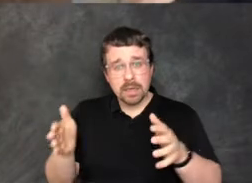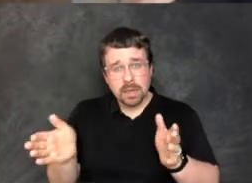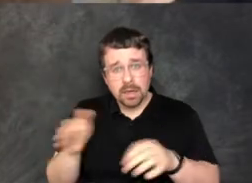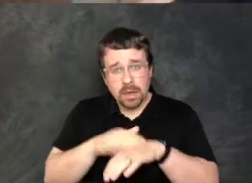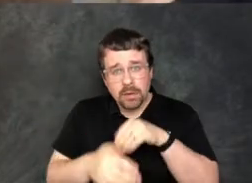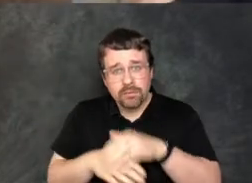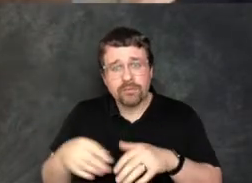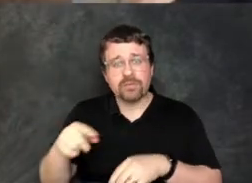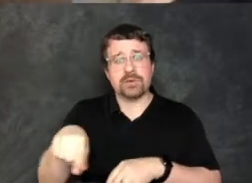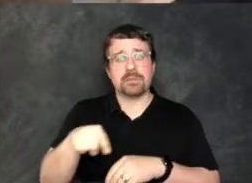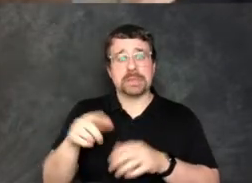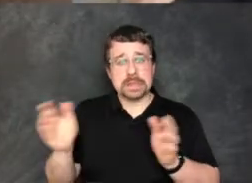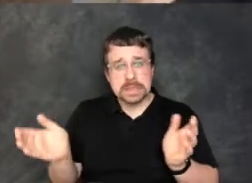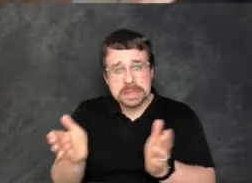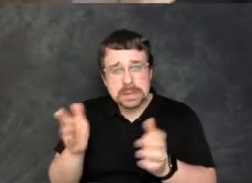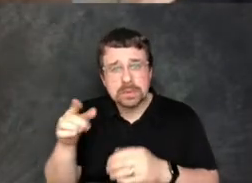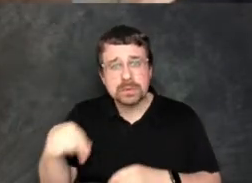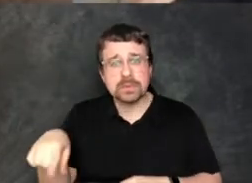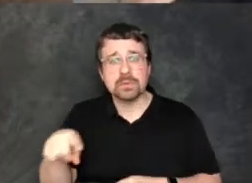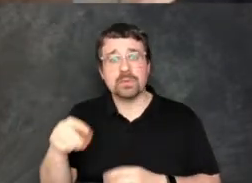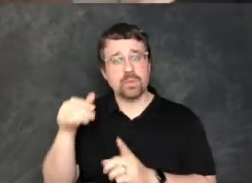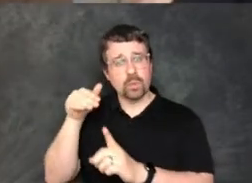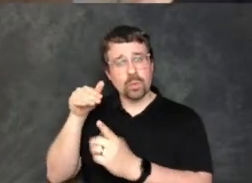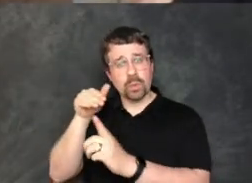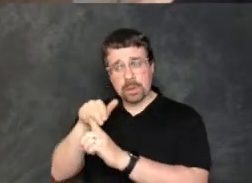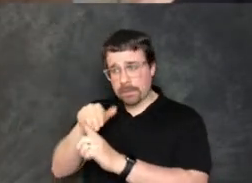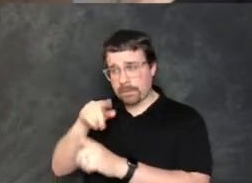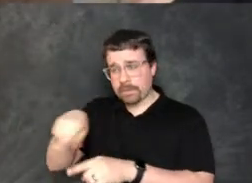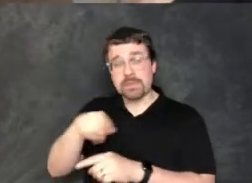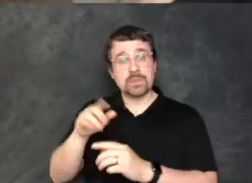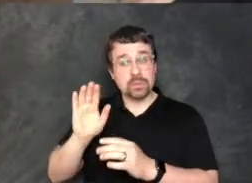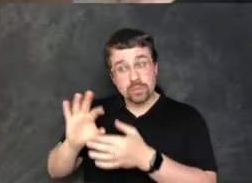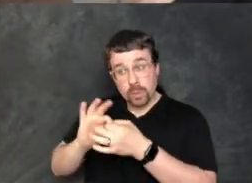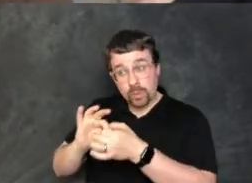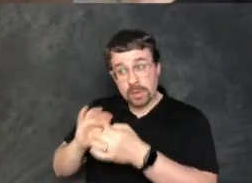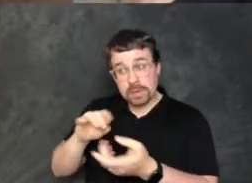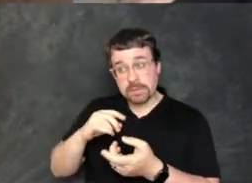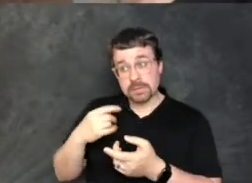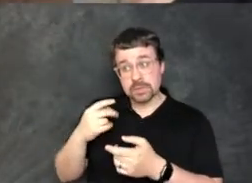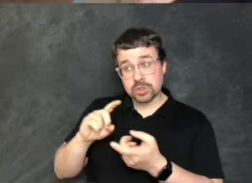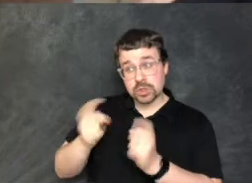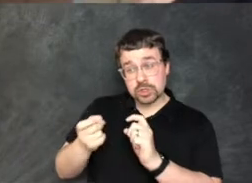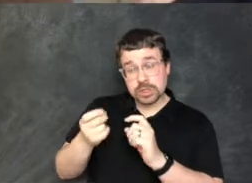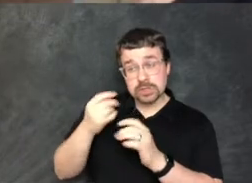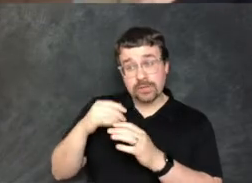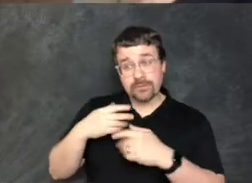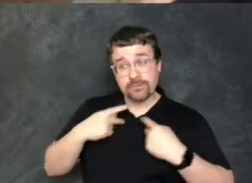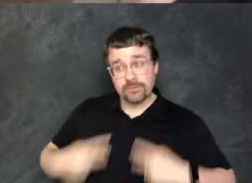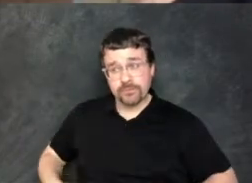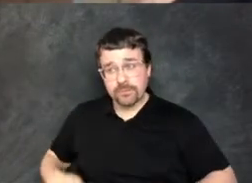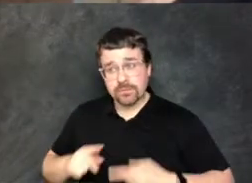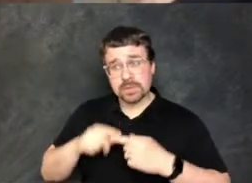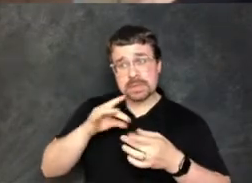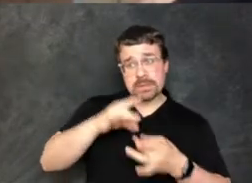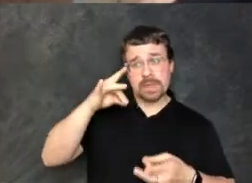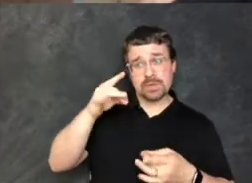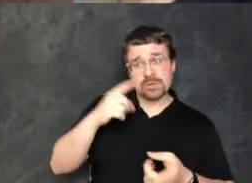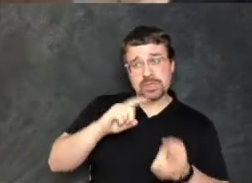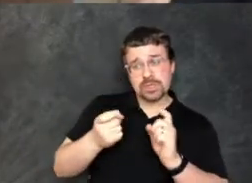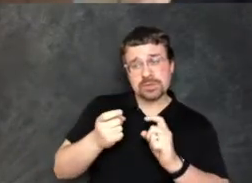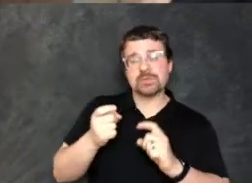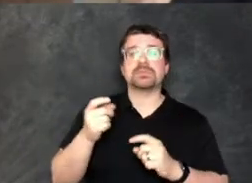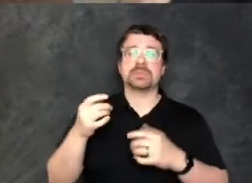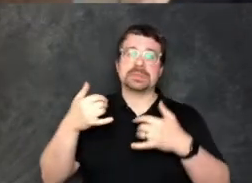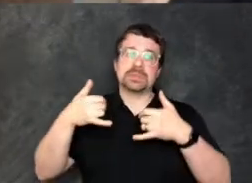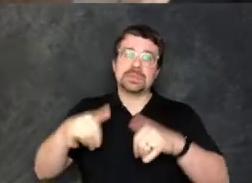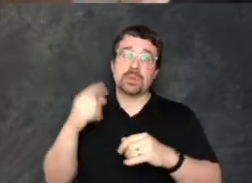them. He encourages them. He reminds them that even though their relationship will change from a physical one